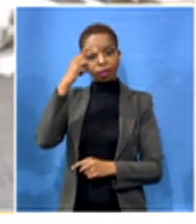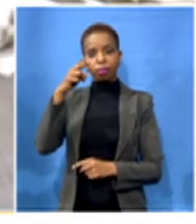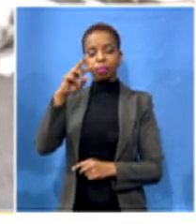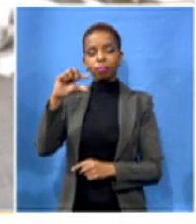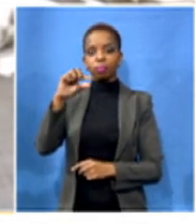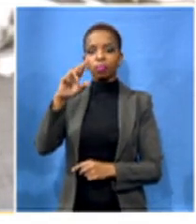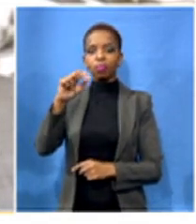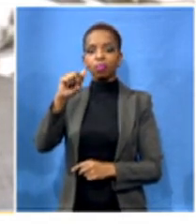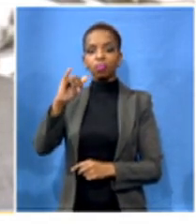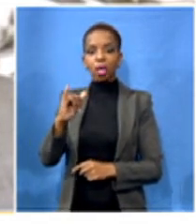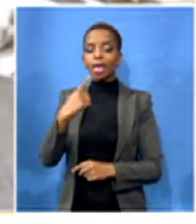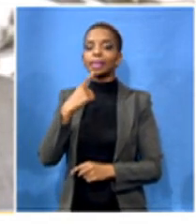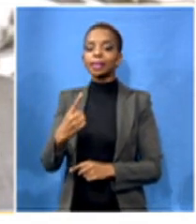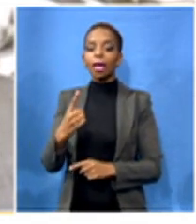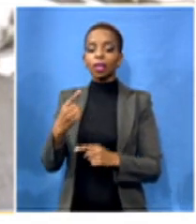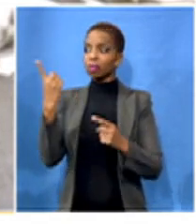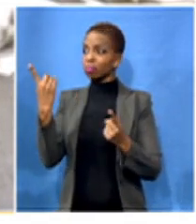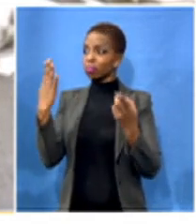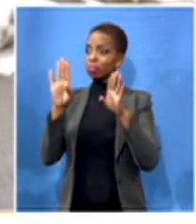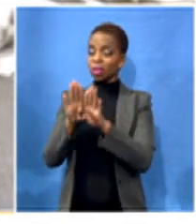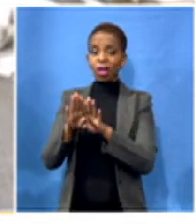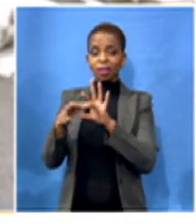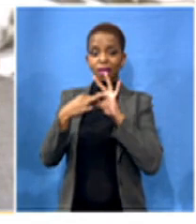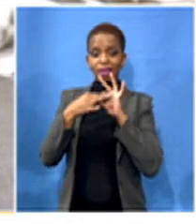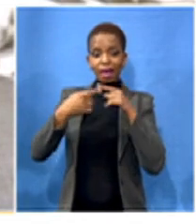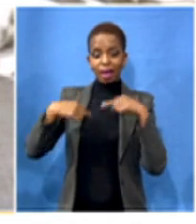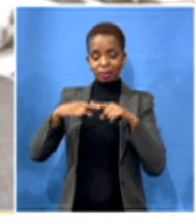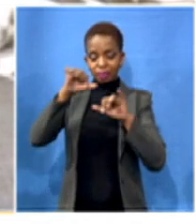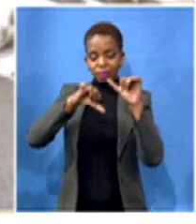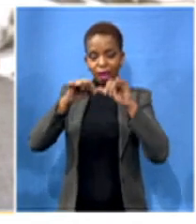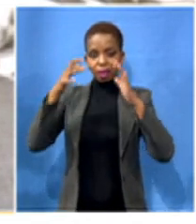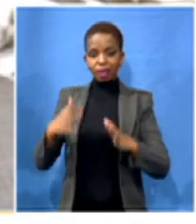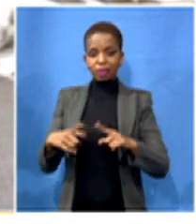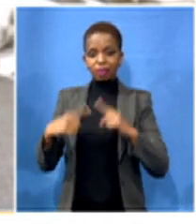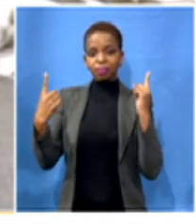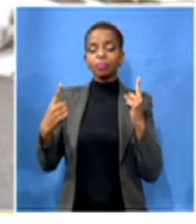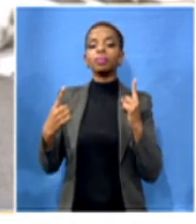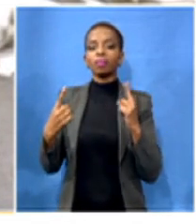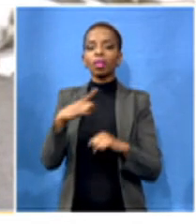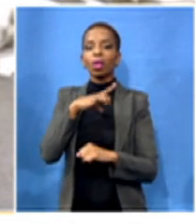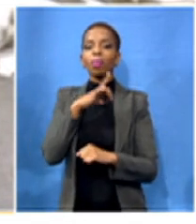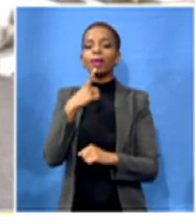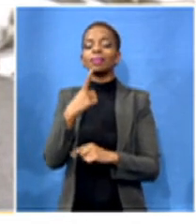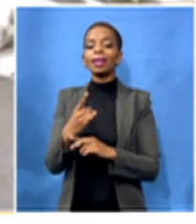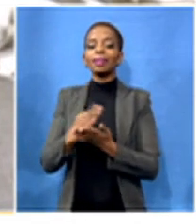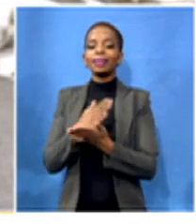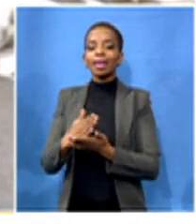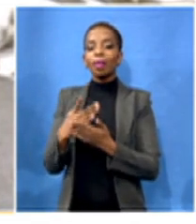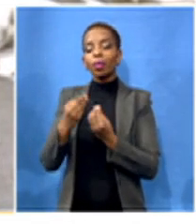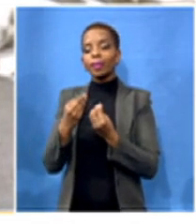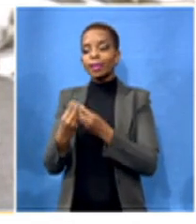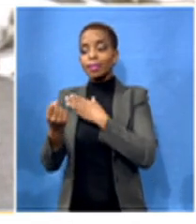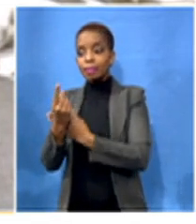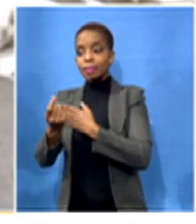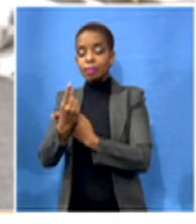handling of the lockdown? I mean, it's quite scary. Gray calling on some aspects of the lockdown unscientific during a